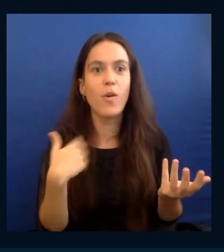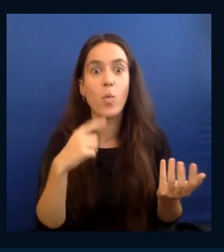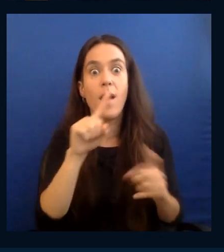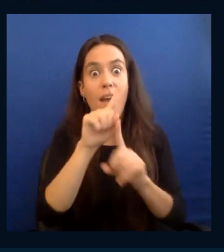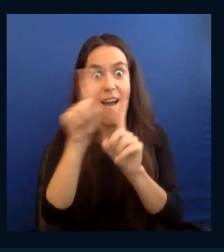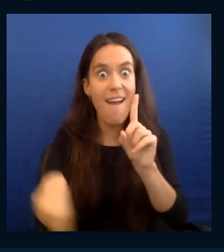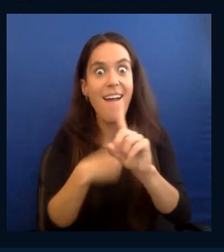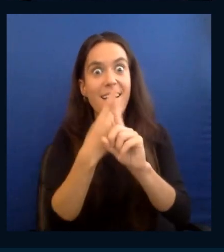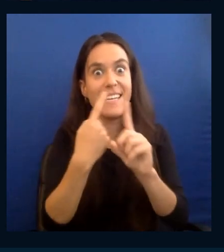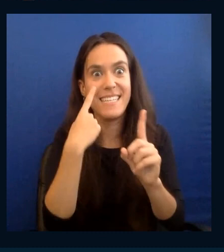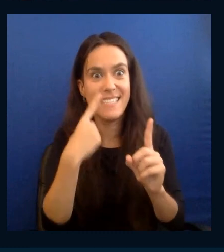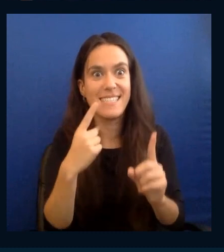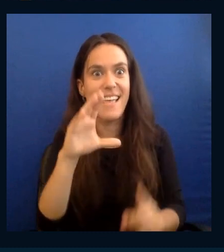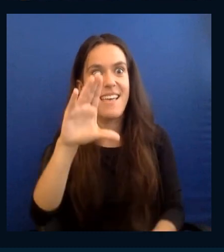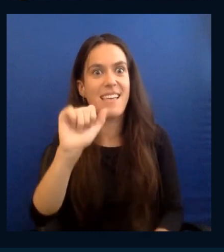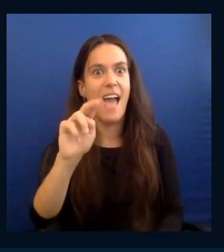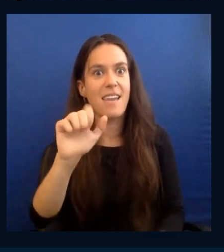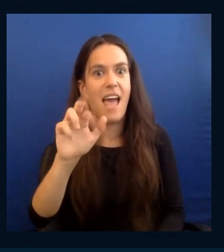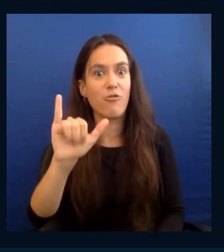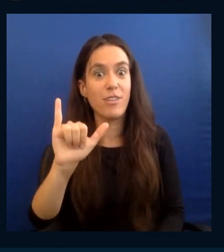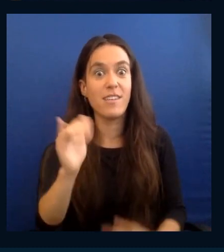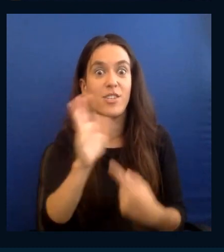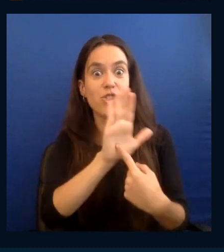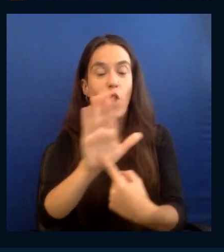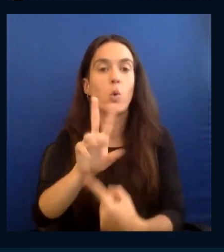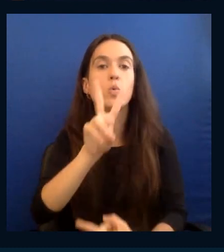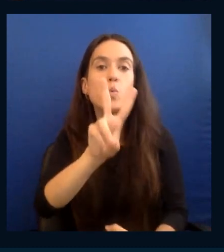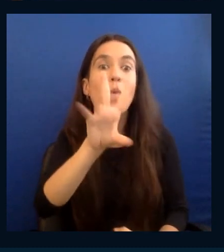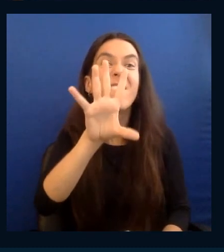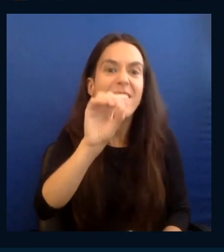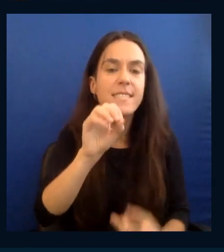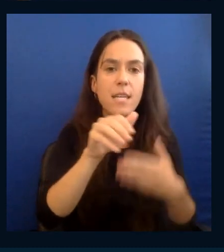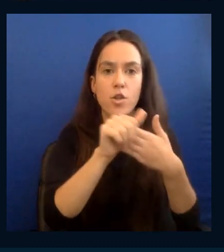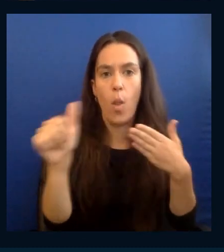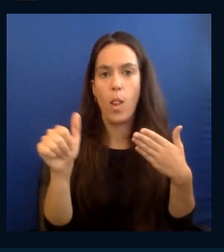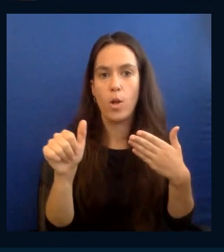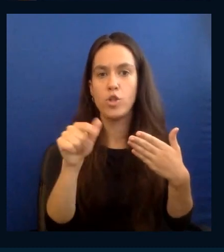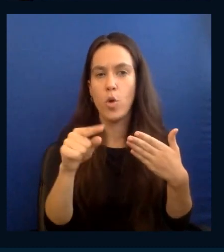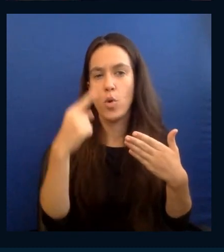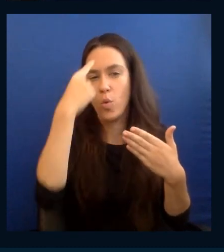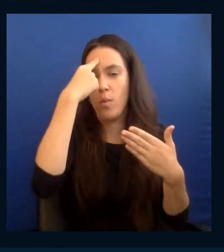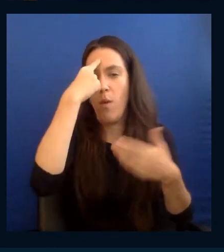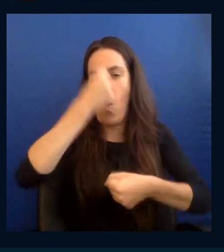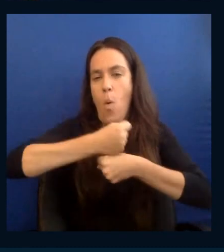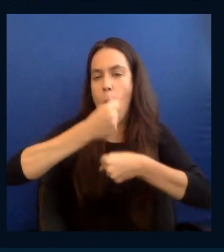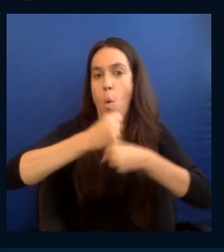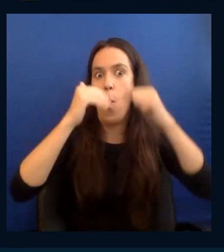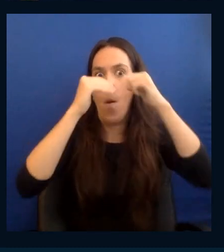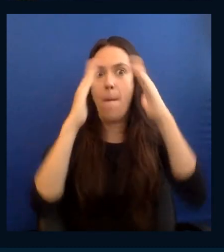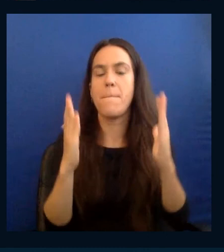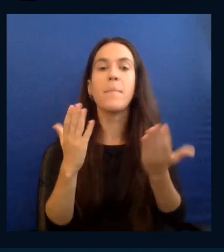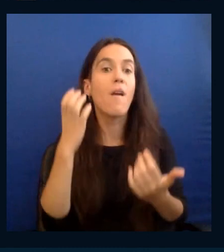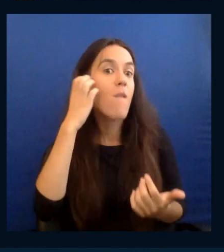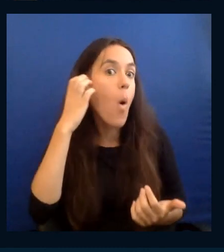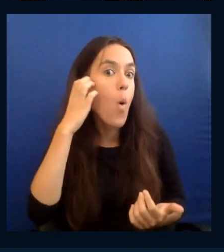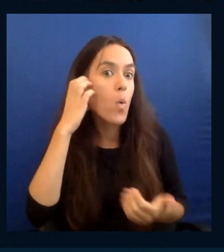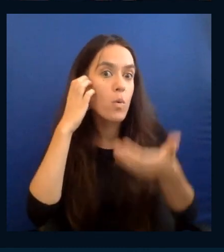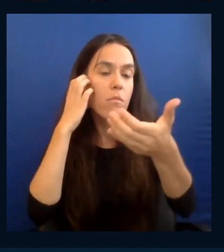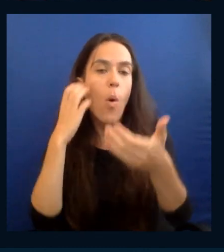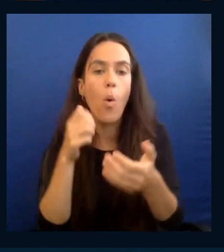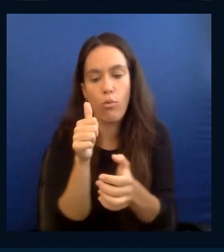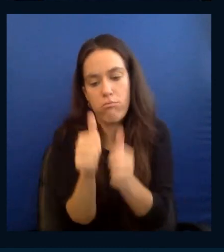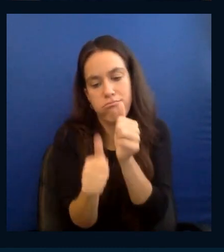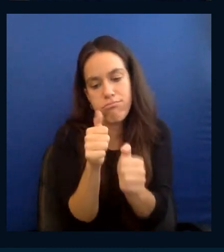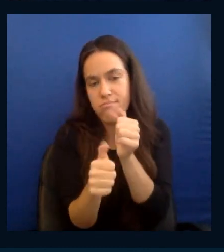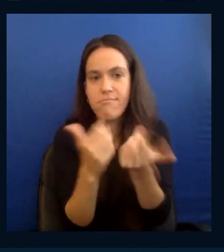Great. Canary's showing $250. So a little bit of an exercise for you at home. Get out your mobile phone or your device